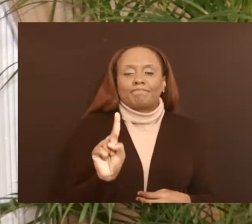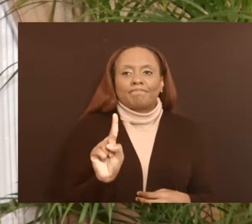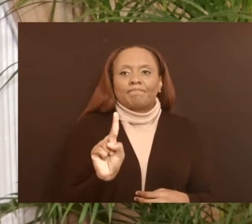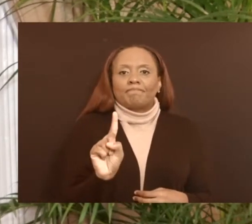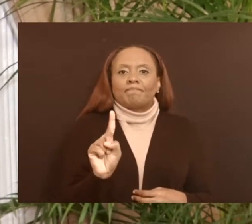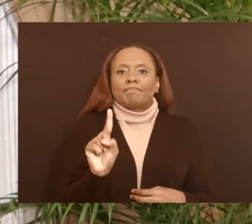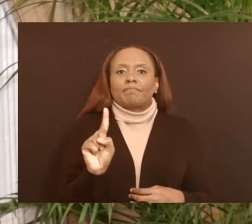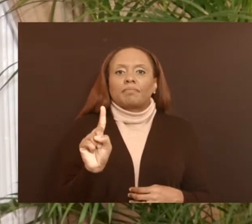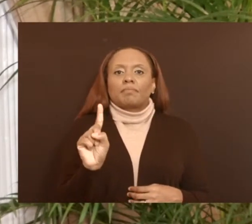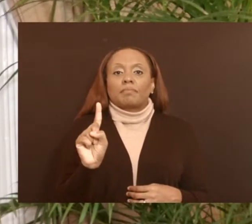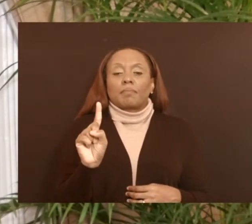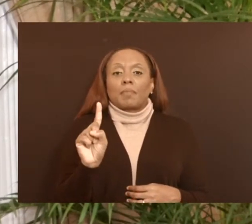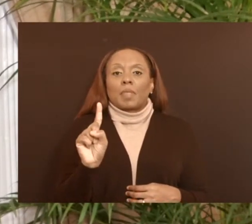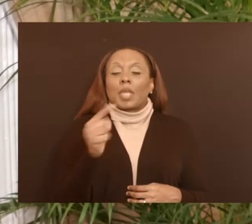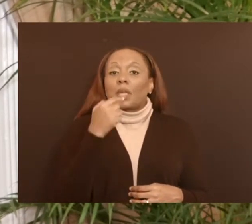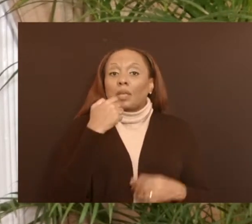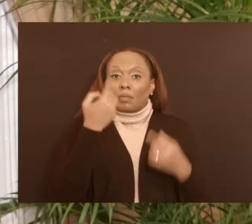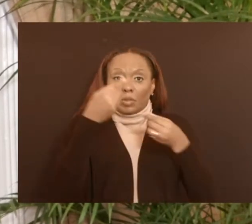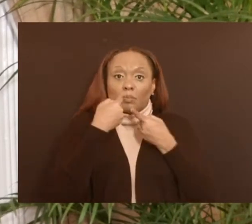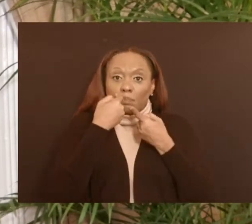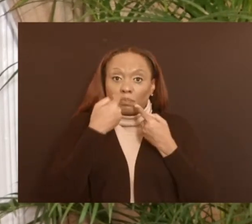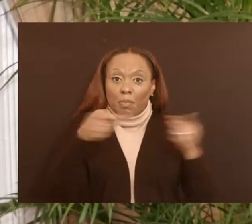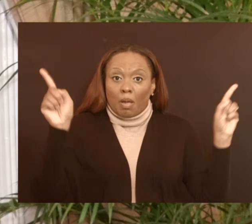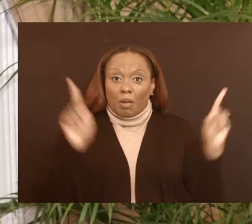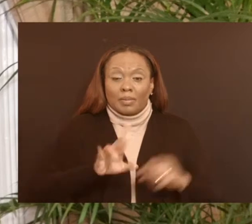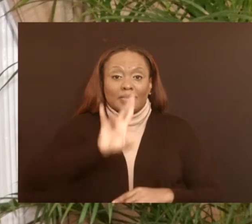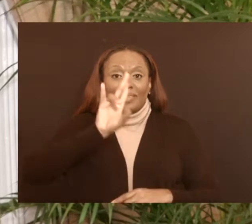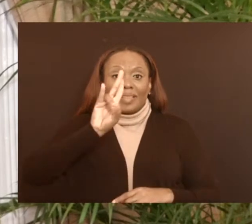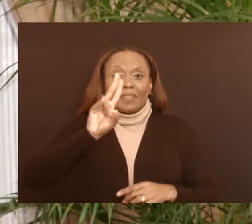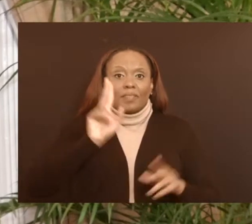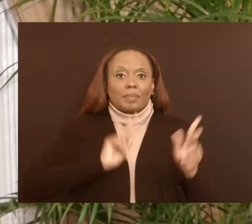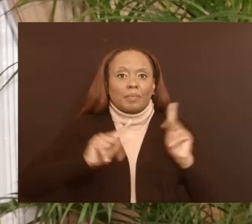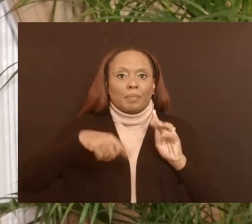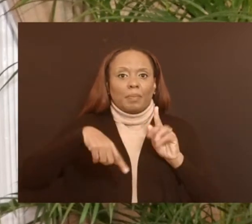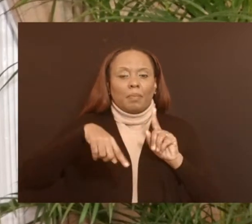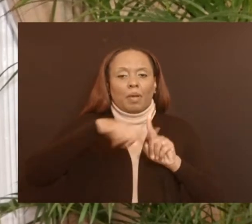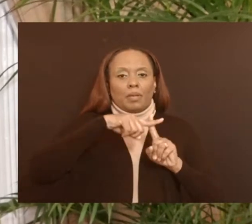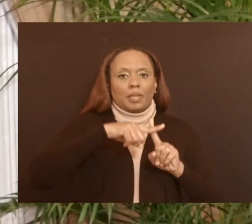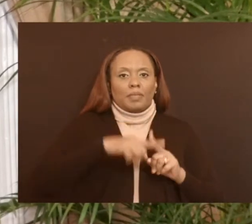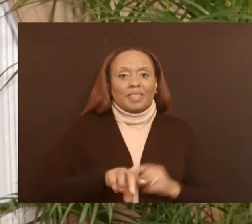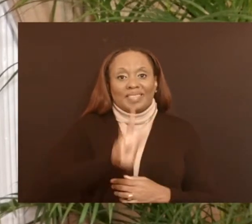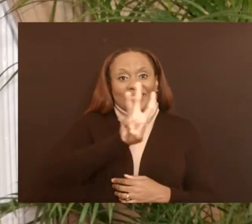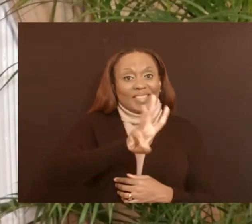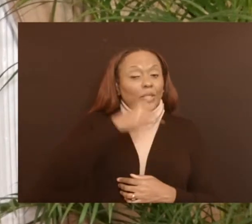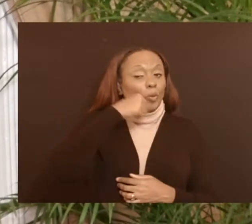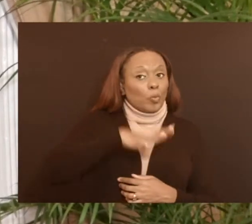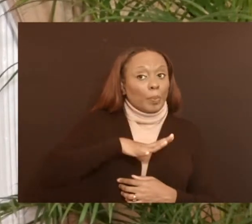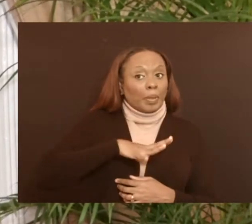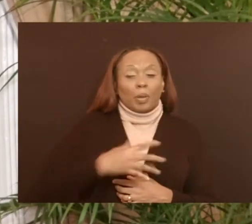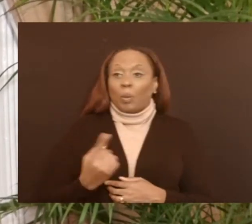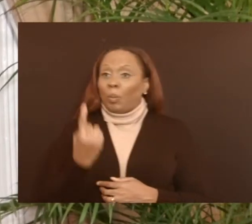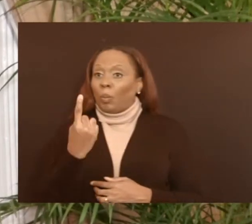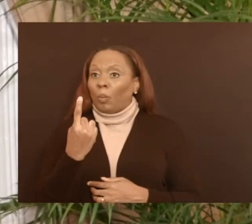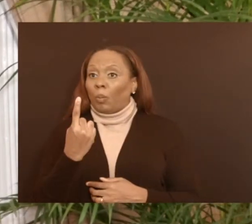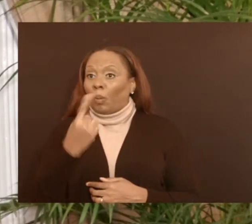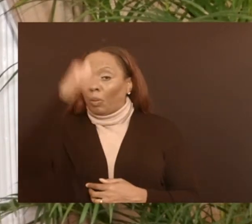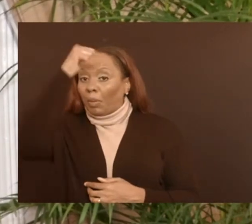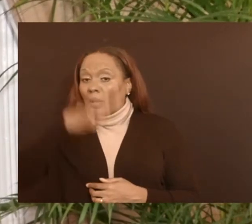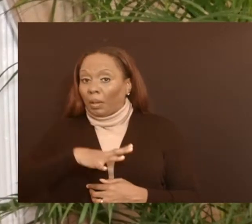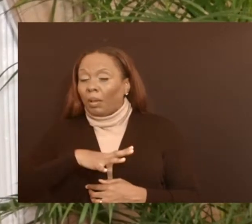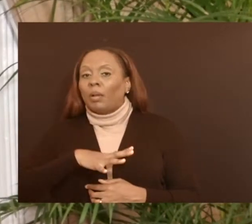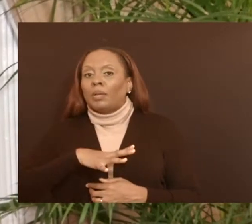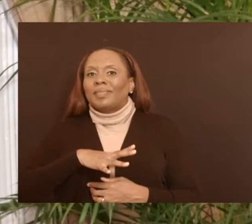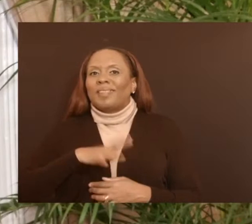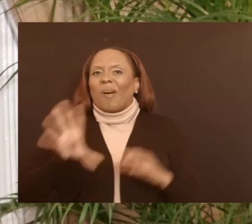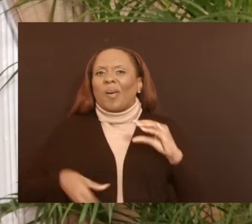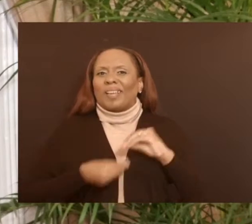7 cases. This was 6 females and 1 male. And at the time, we were going